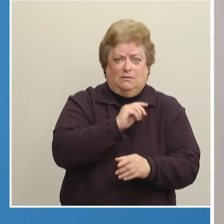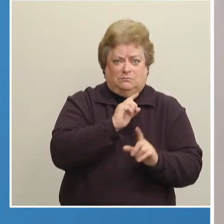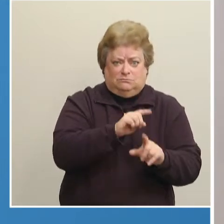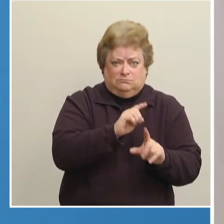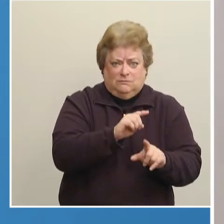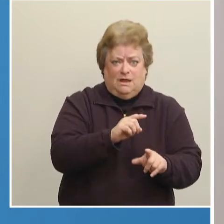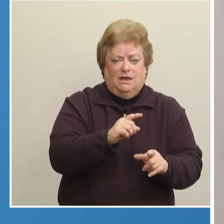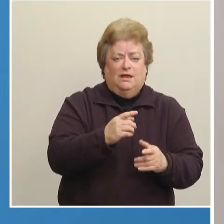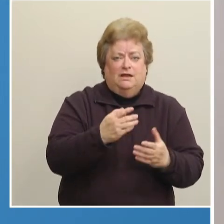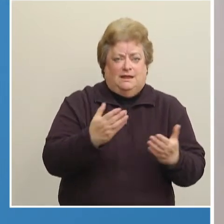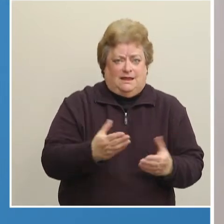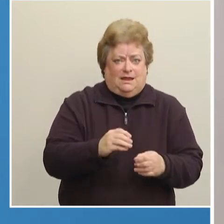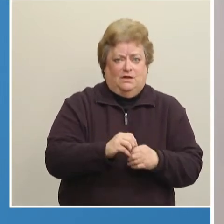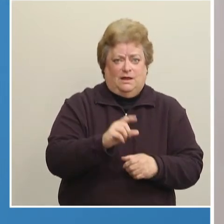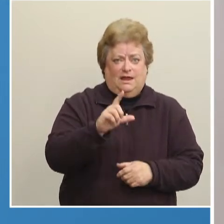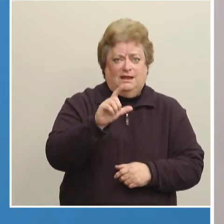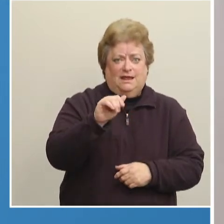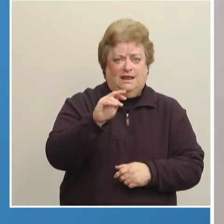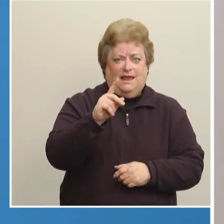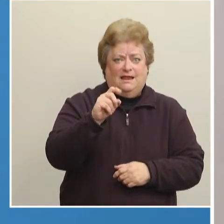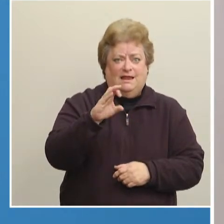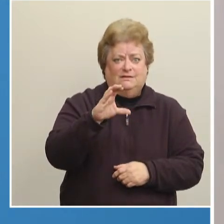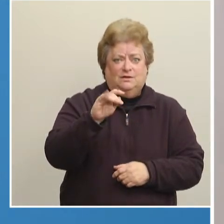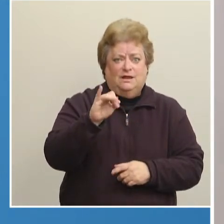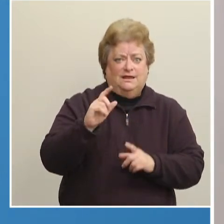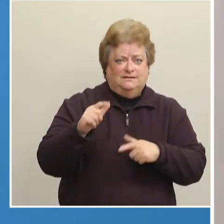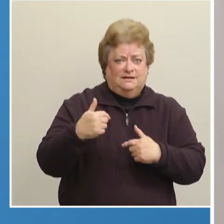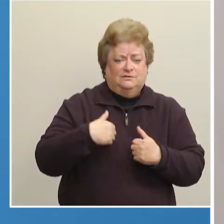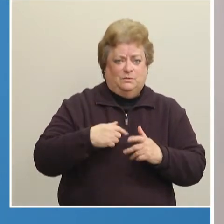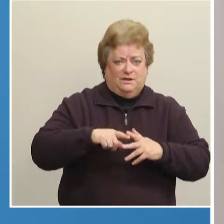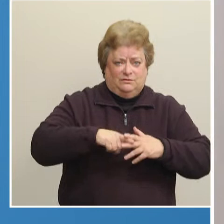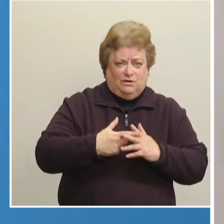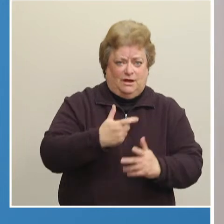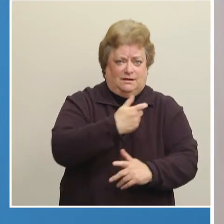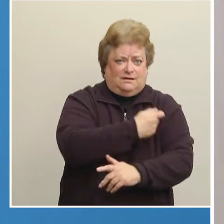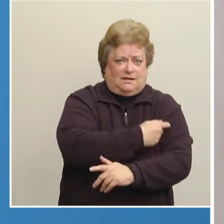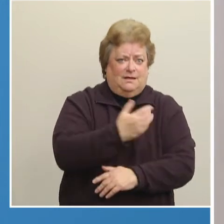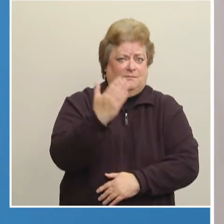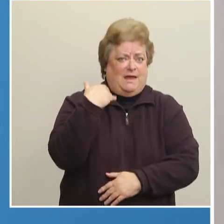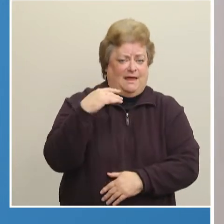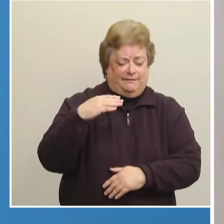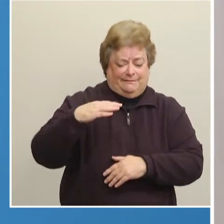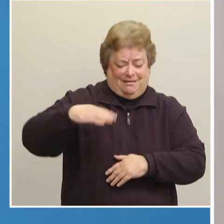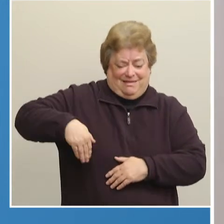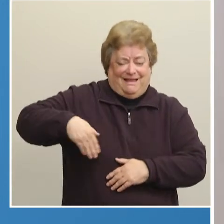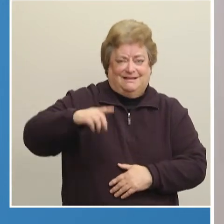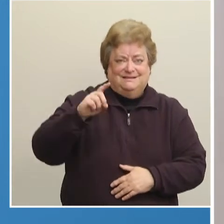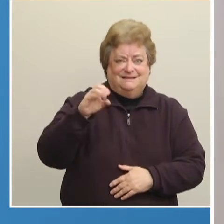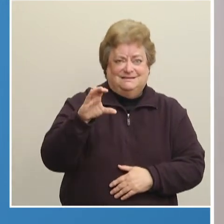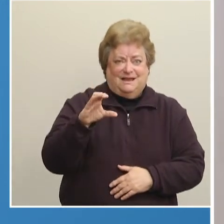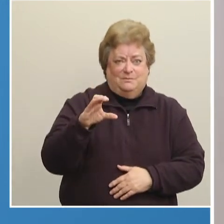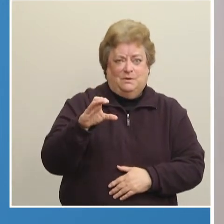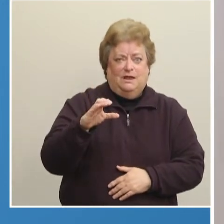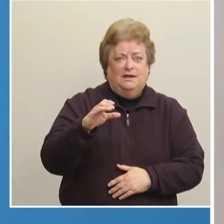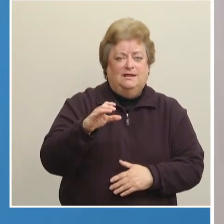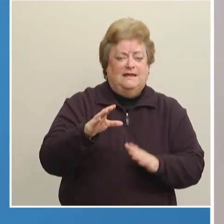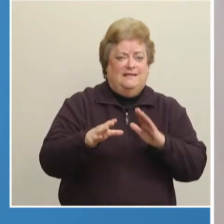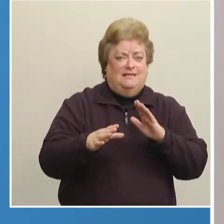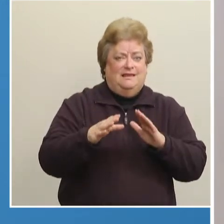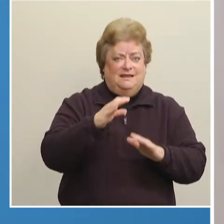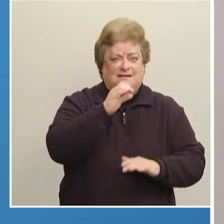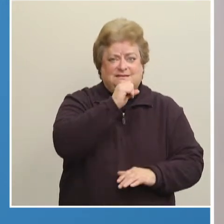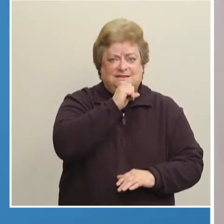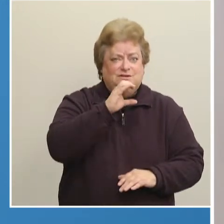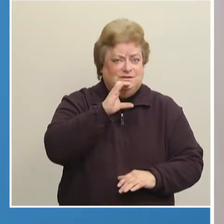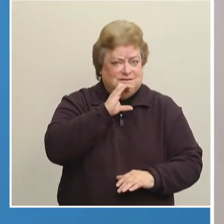and Lancaster County since we administered our first doses back in late December. Seniors have been a top priority